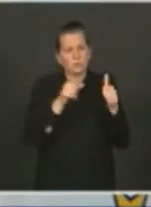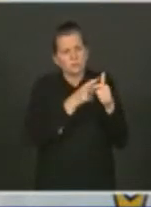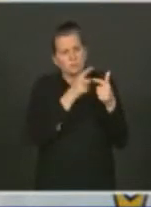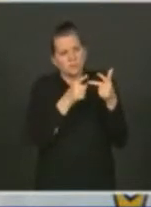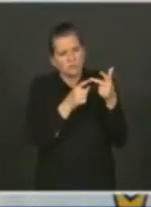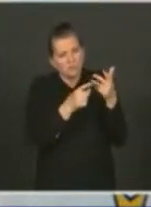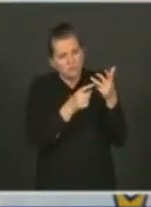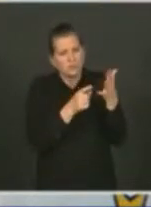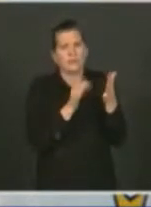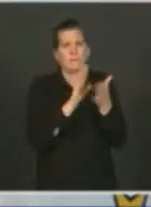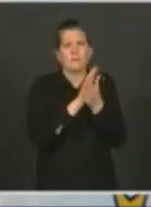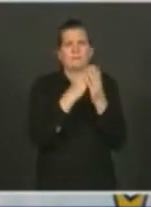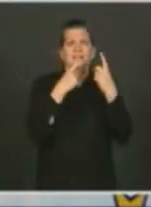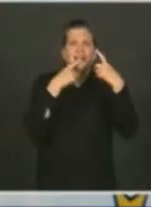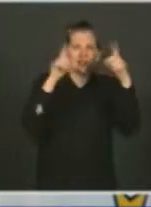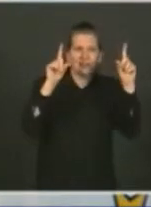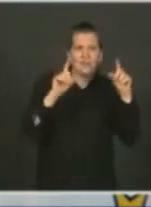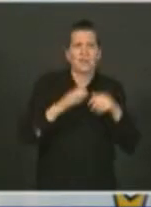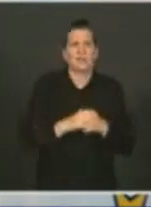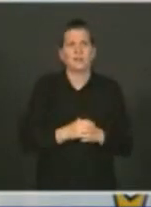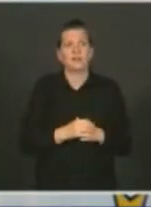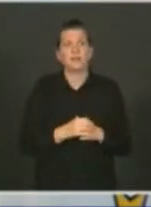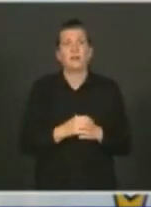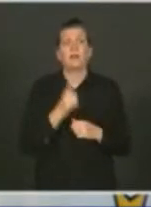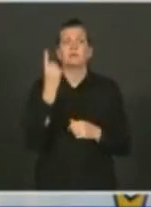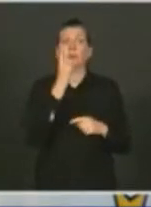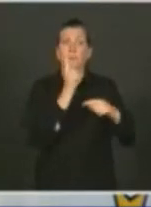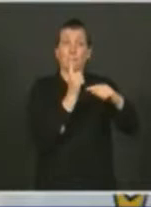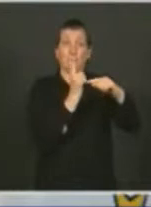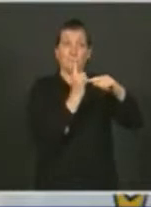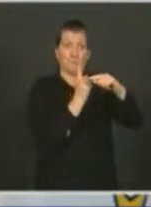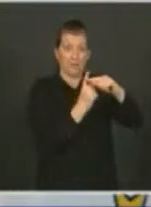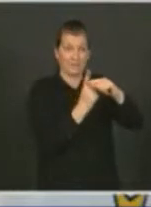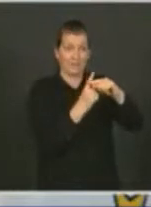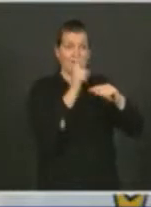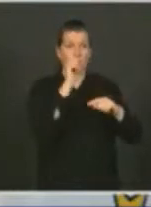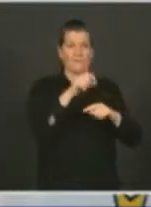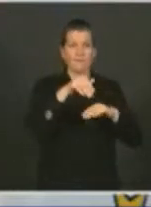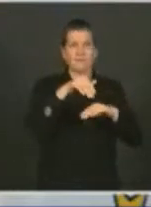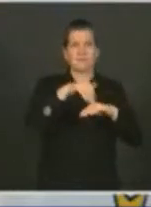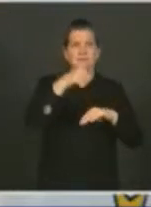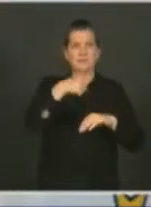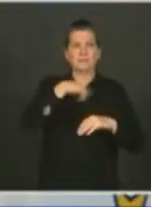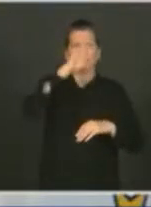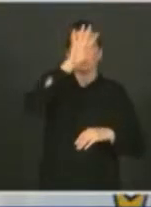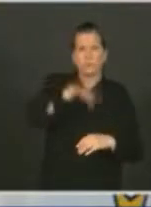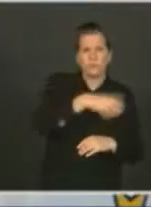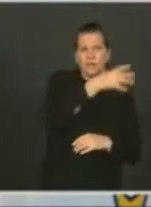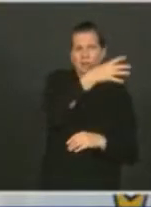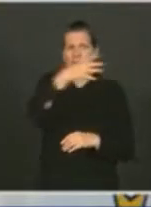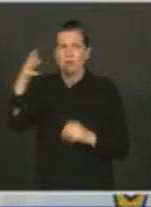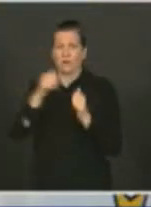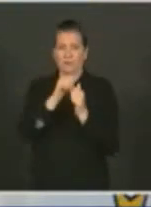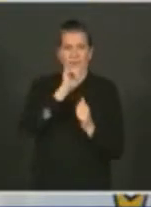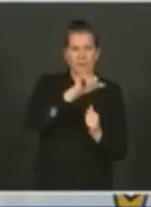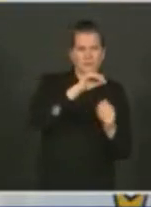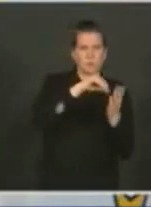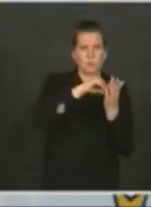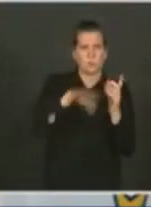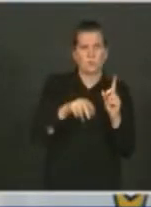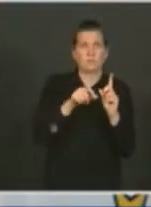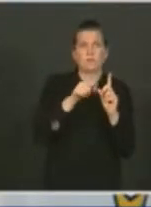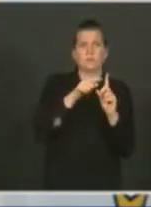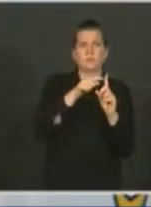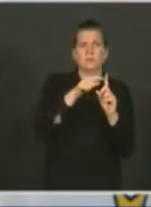When someone's positive, they have to send us an Excel spreadsheet with seating charts so we know the